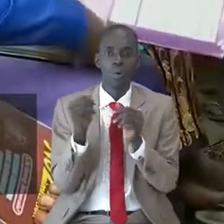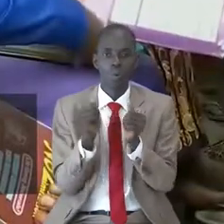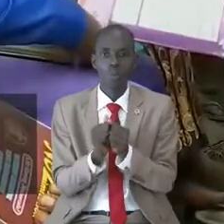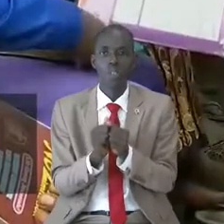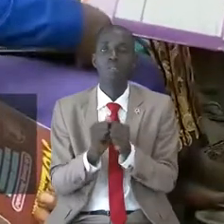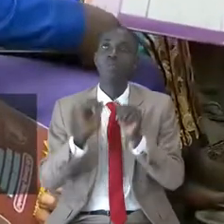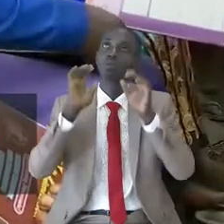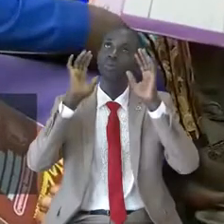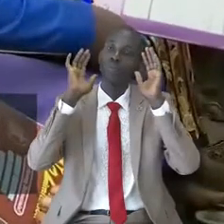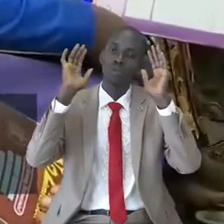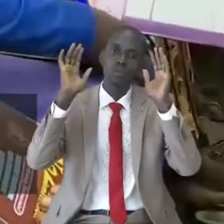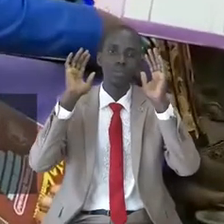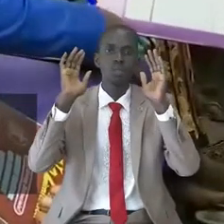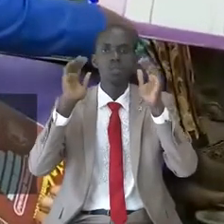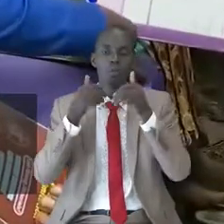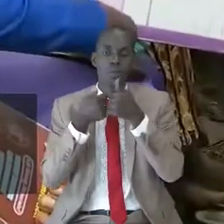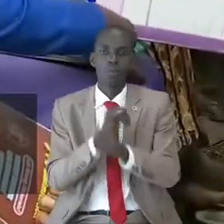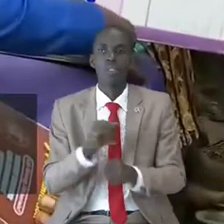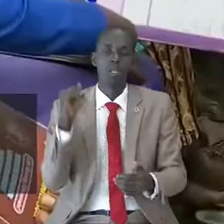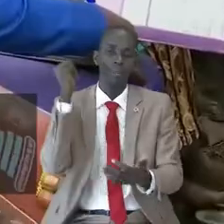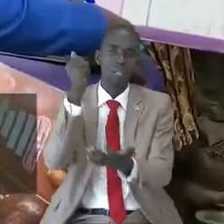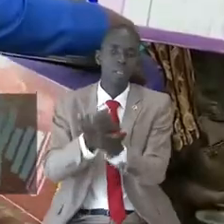word, was signs following.